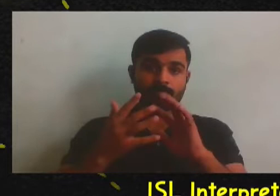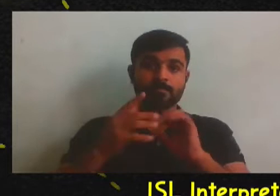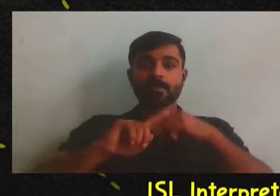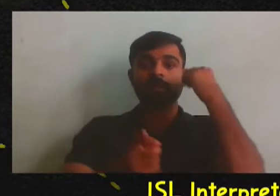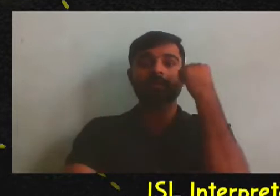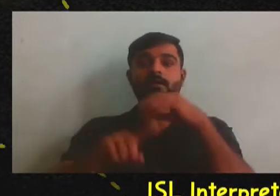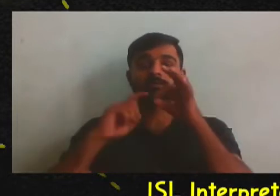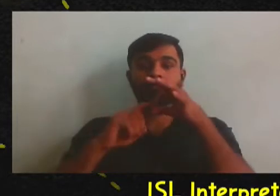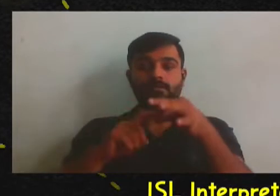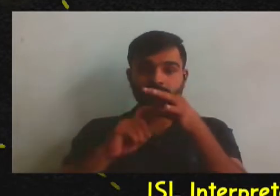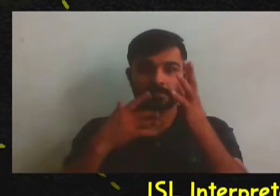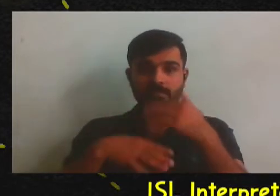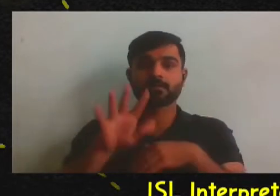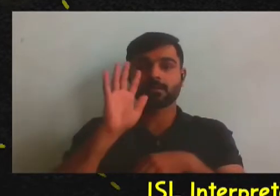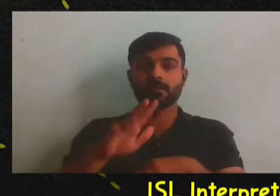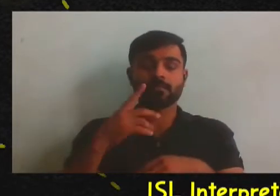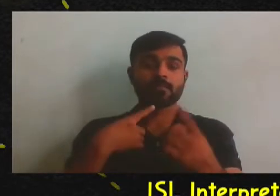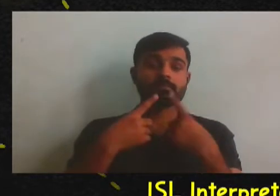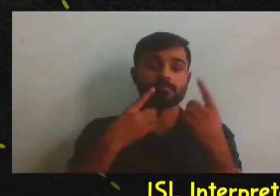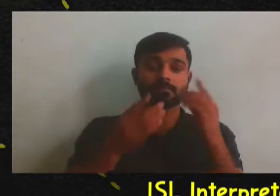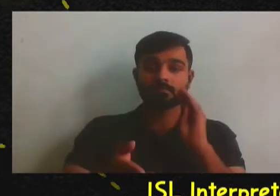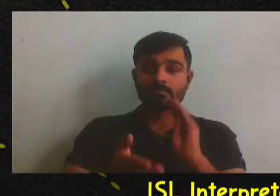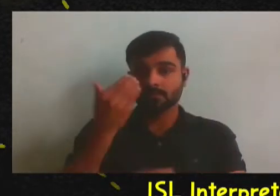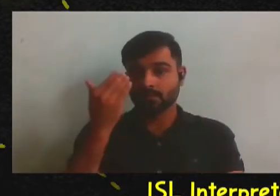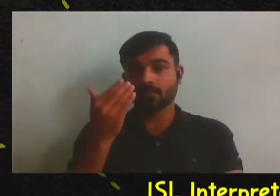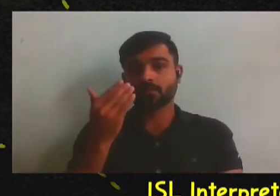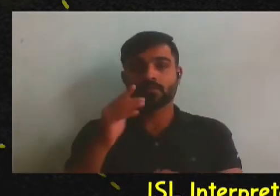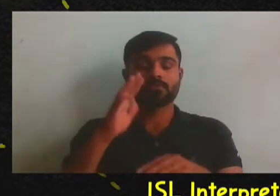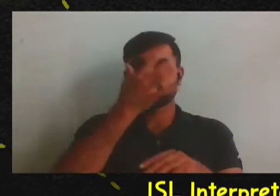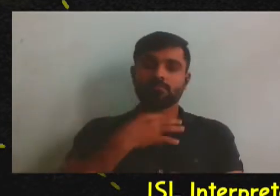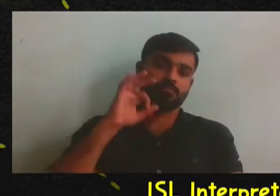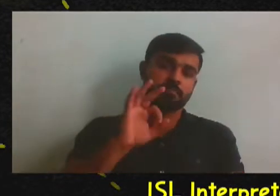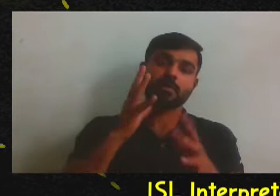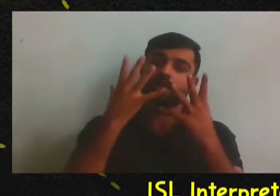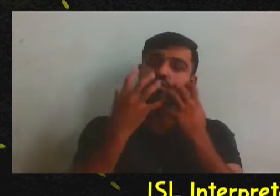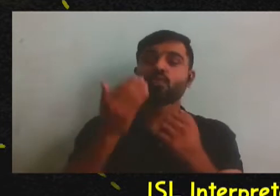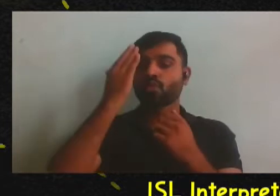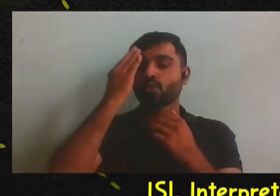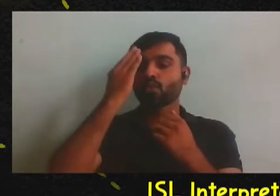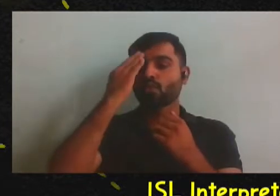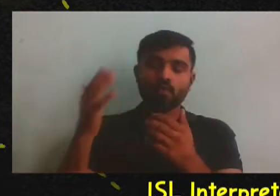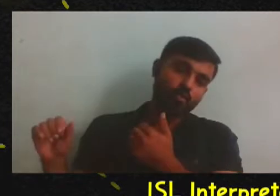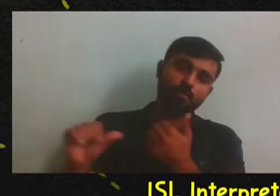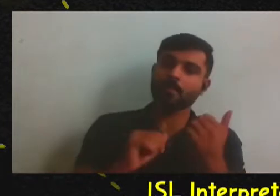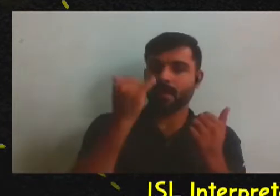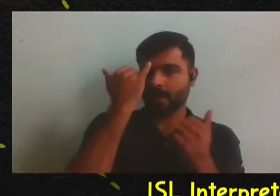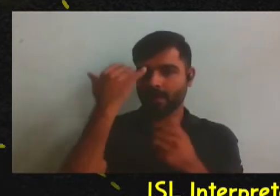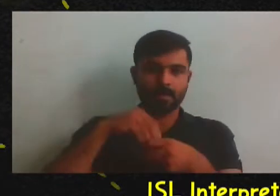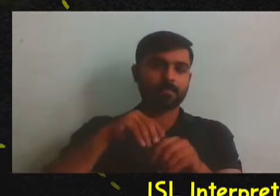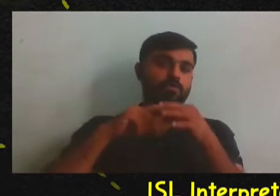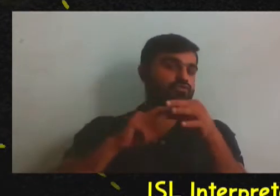questions and have you speak more because this has been wonderful. And what I want to know is to come back to this idea of the question and say you